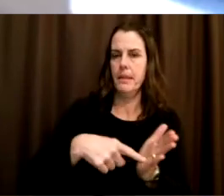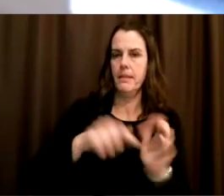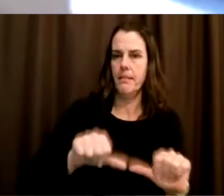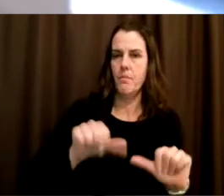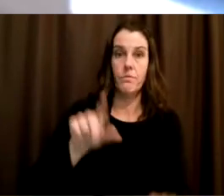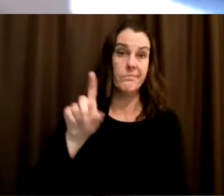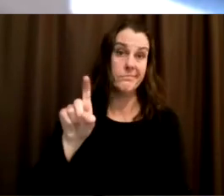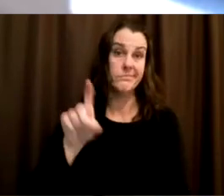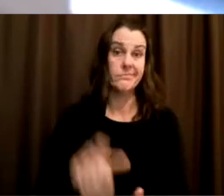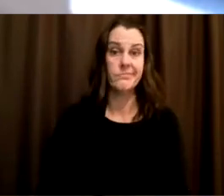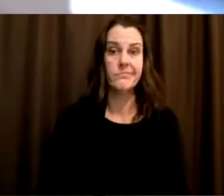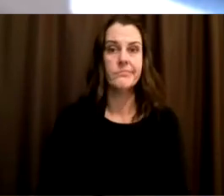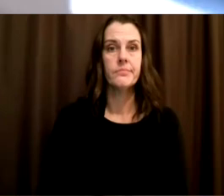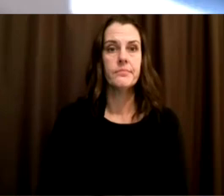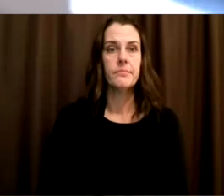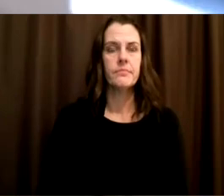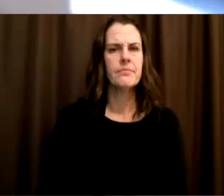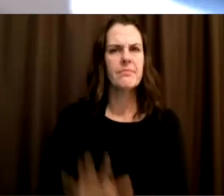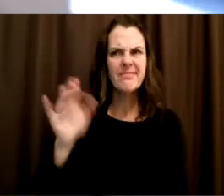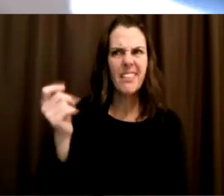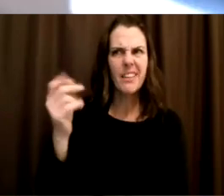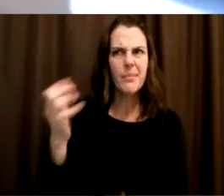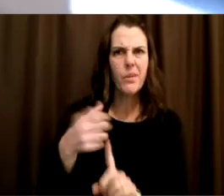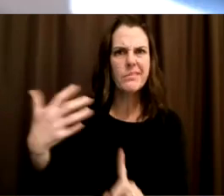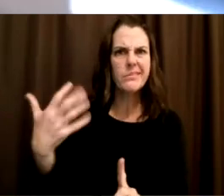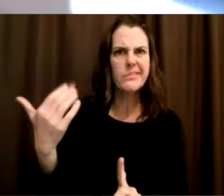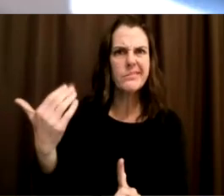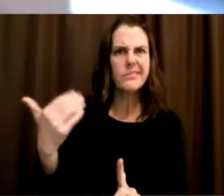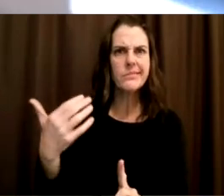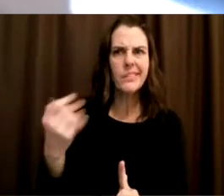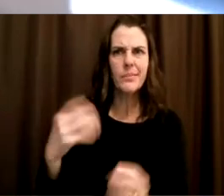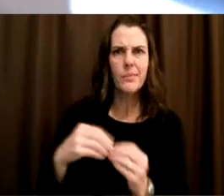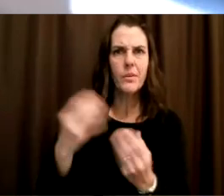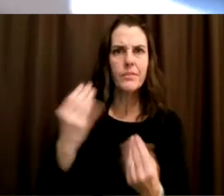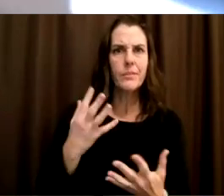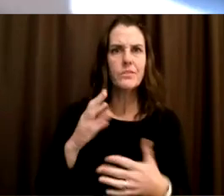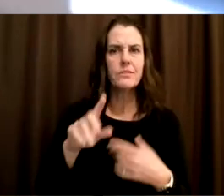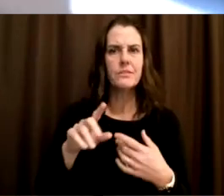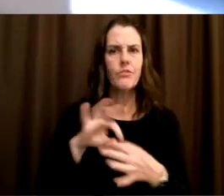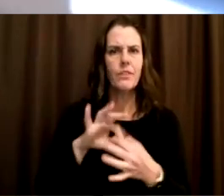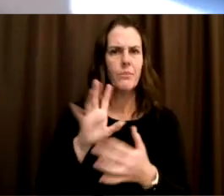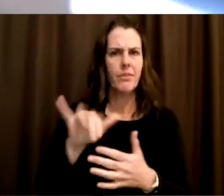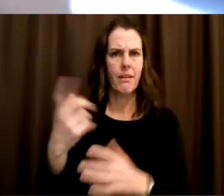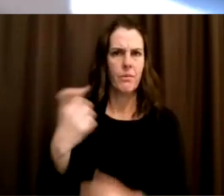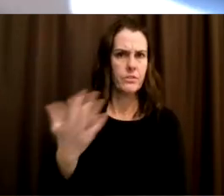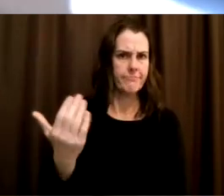I could you give a little more context or a little more information about what you mean by that?